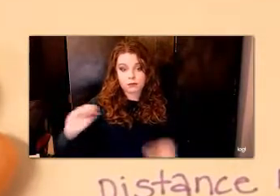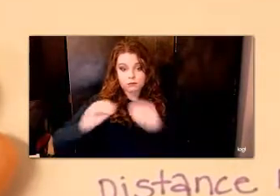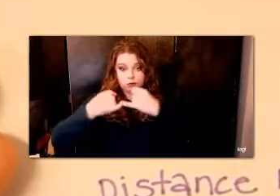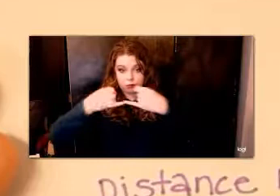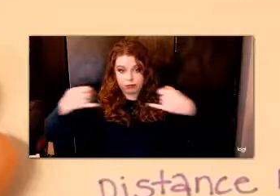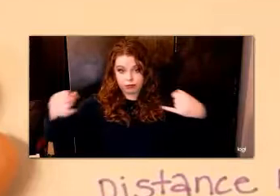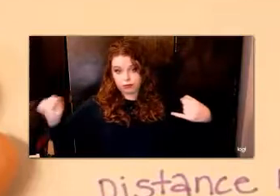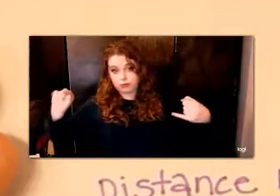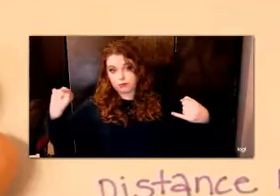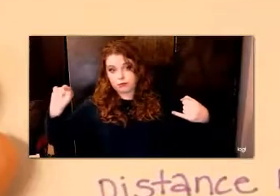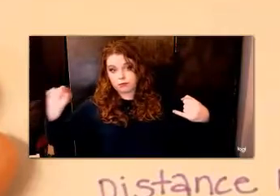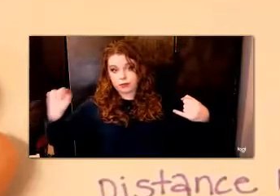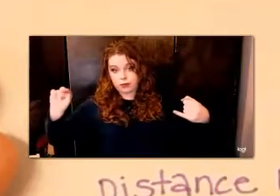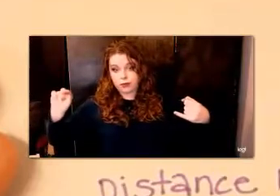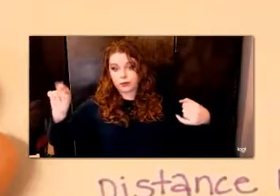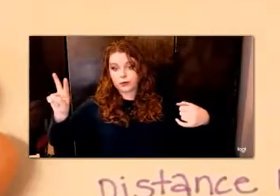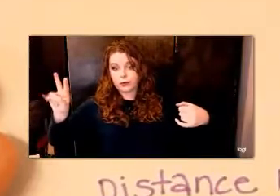2 5/8.